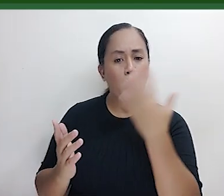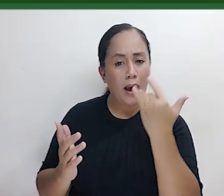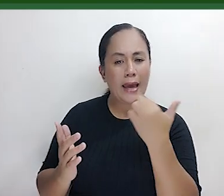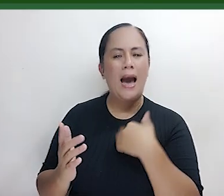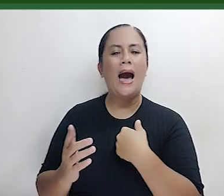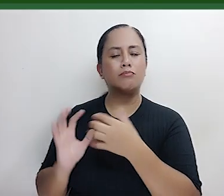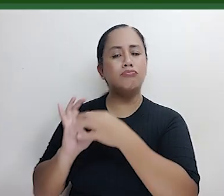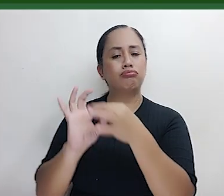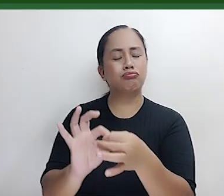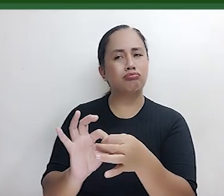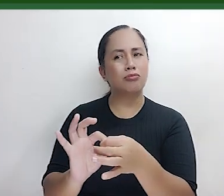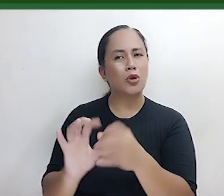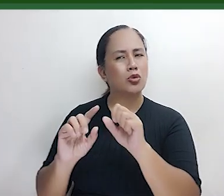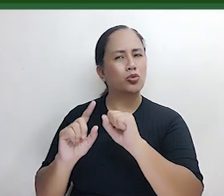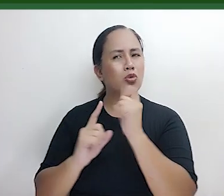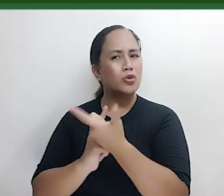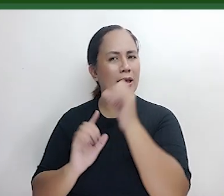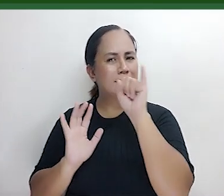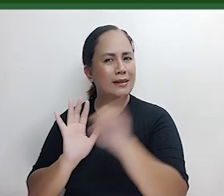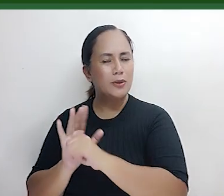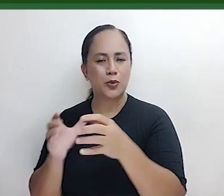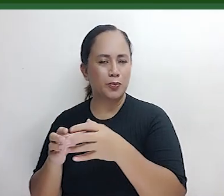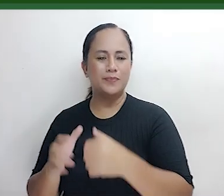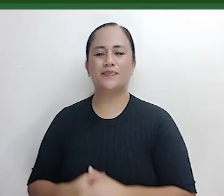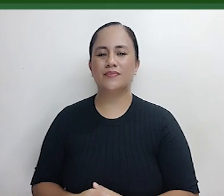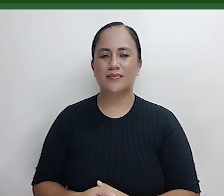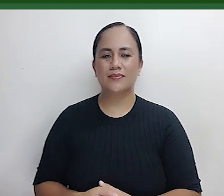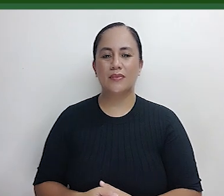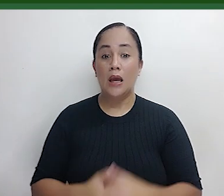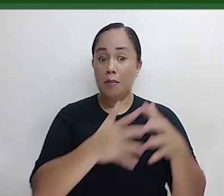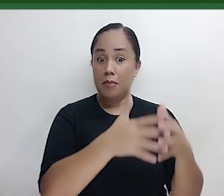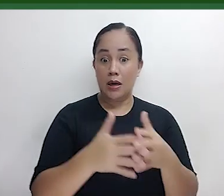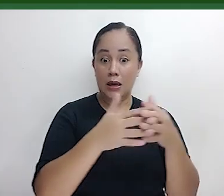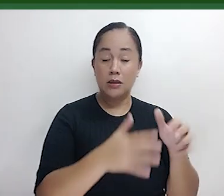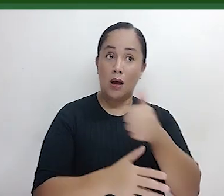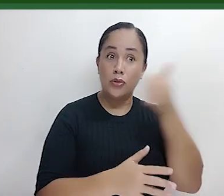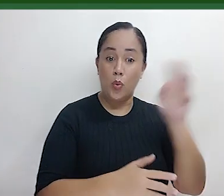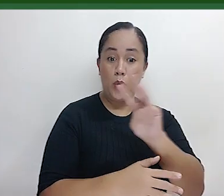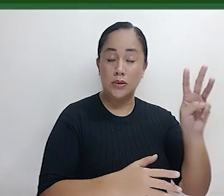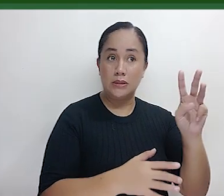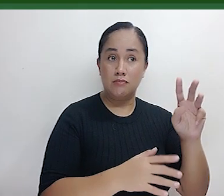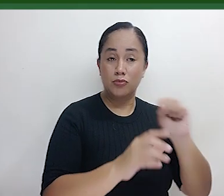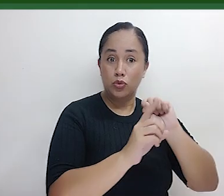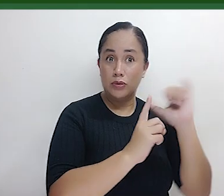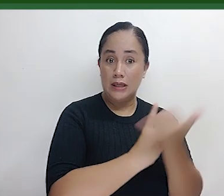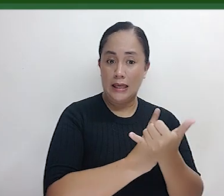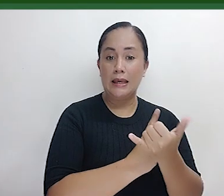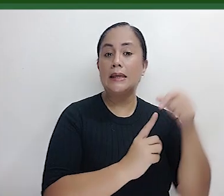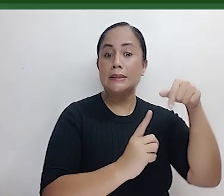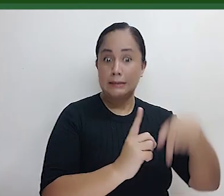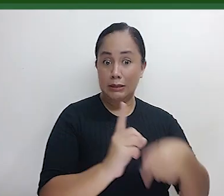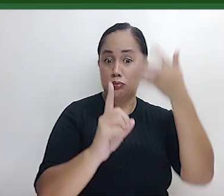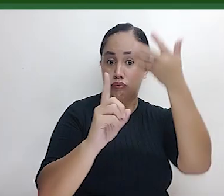by virtue of belonging to certain social identity groups. Within American and other Western